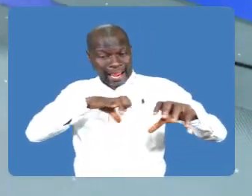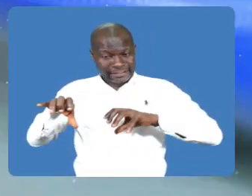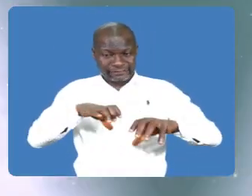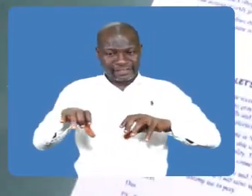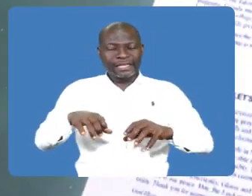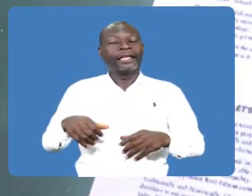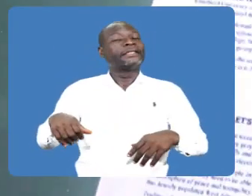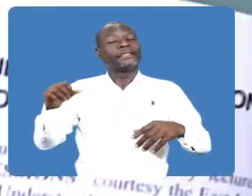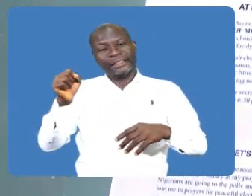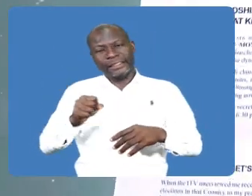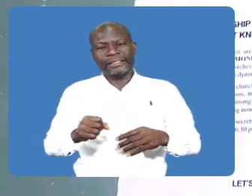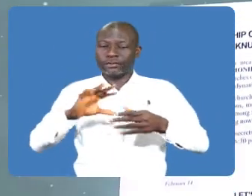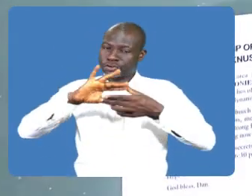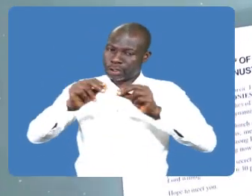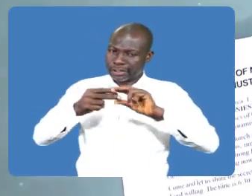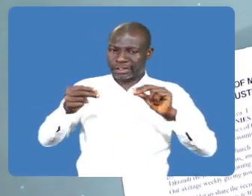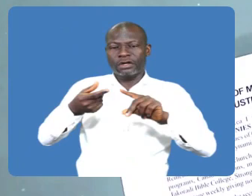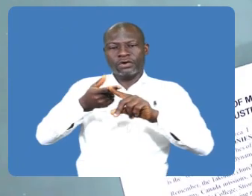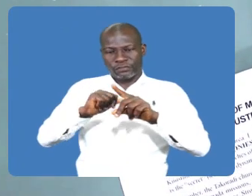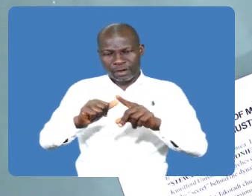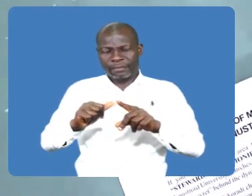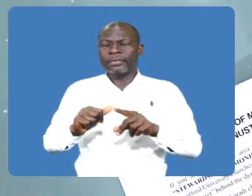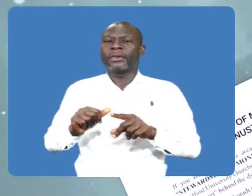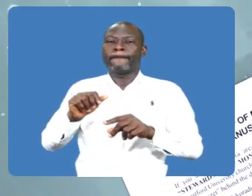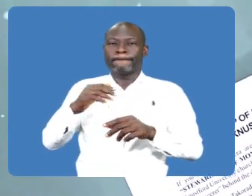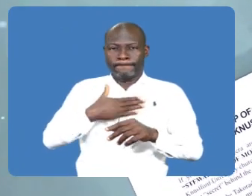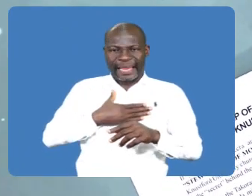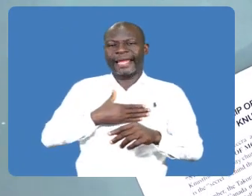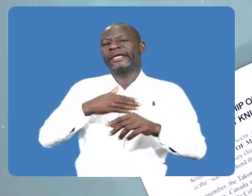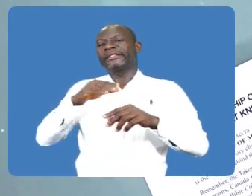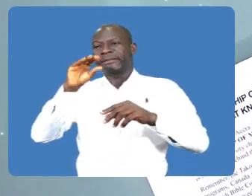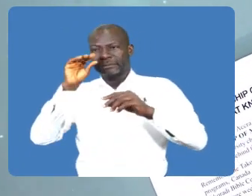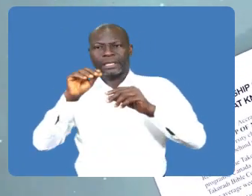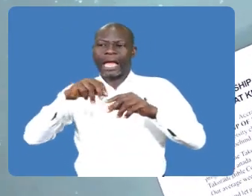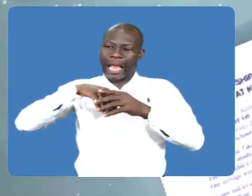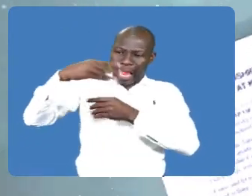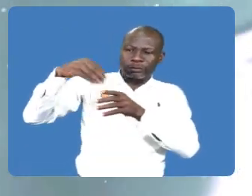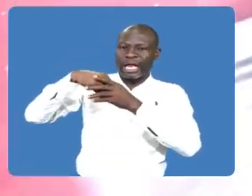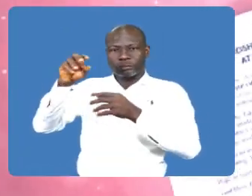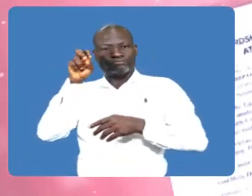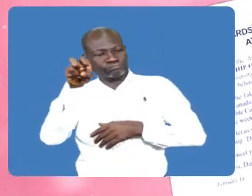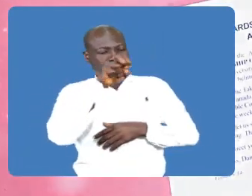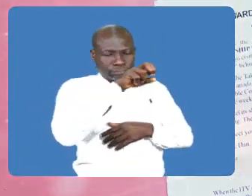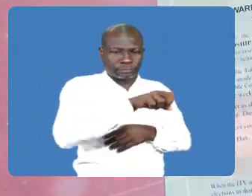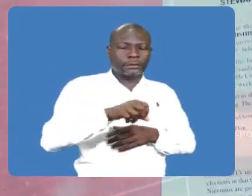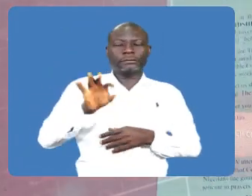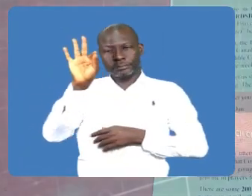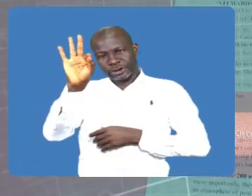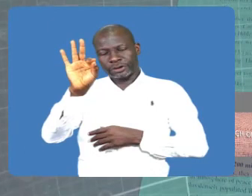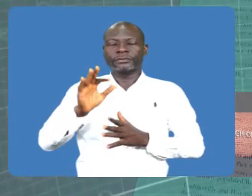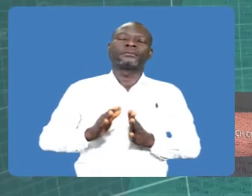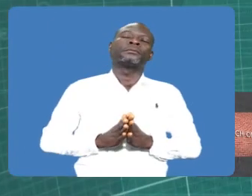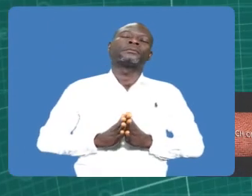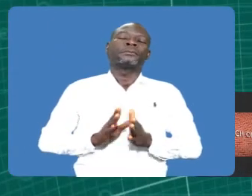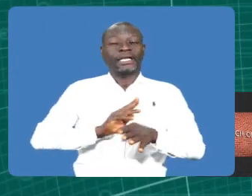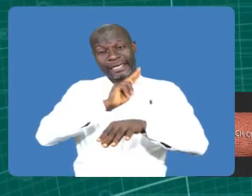and activities, as well as stories from the mission field and stories of national